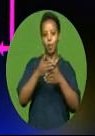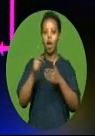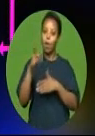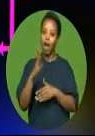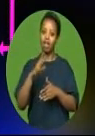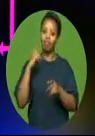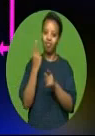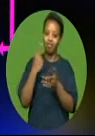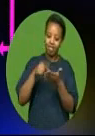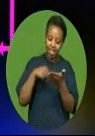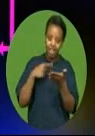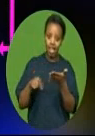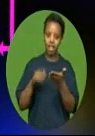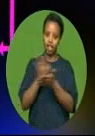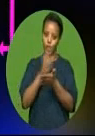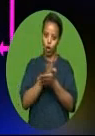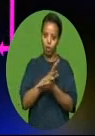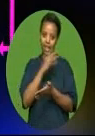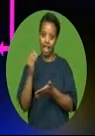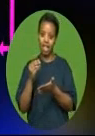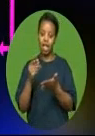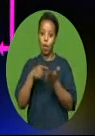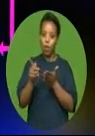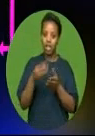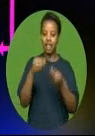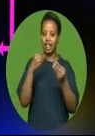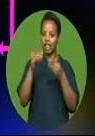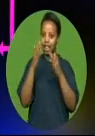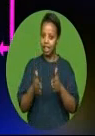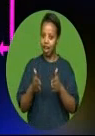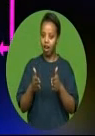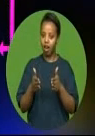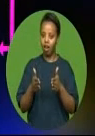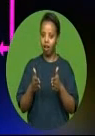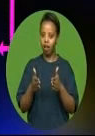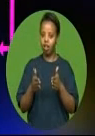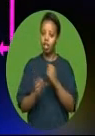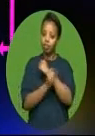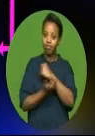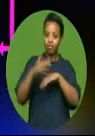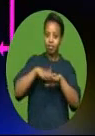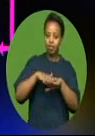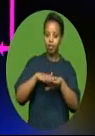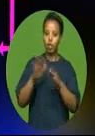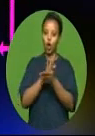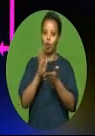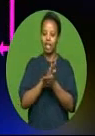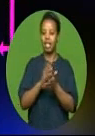Bank checks documents and pays seller according to terms of documentary